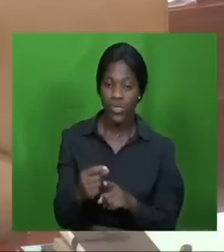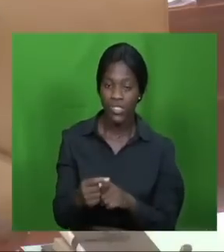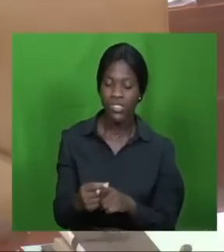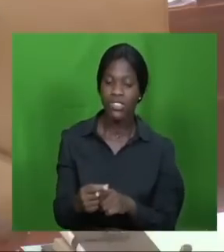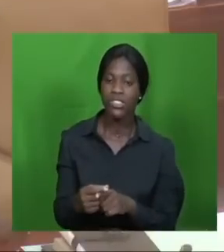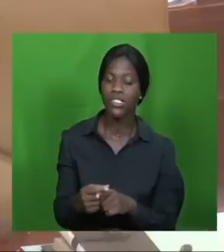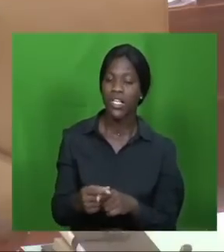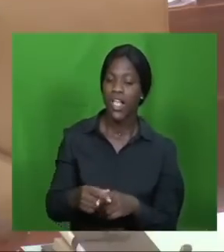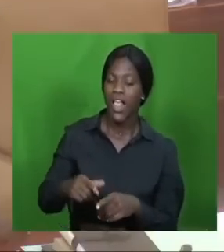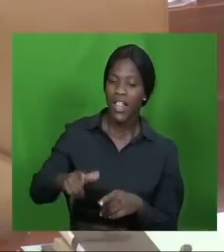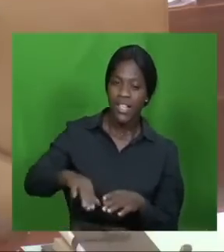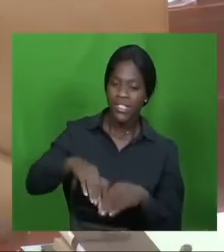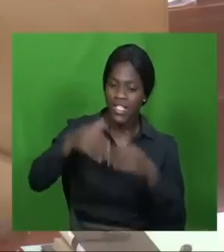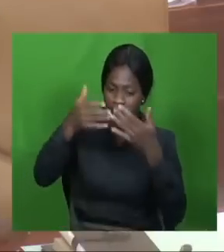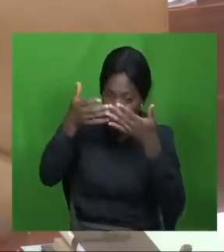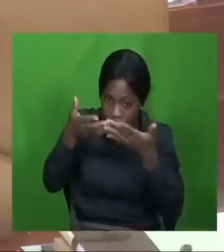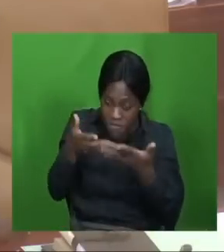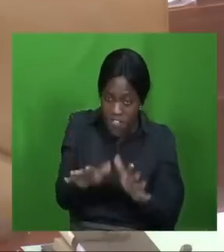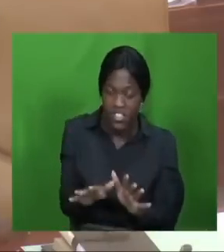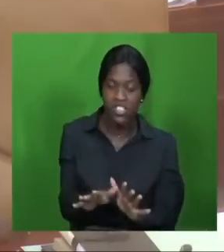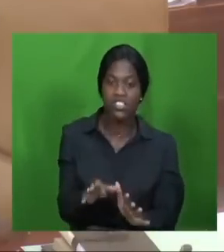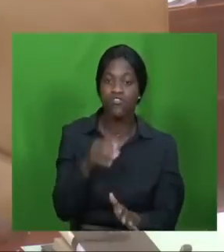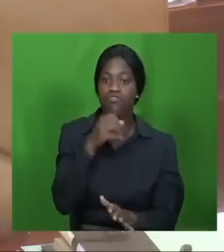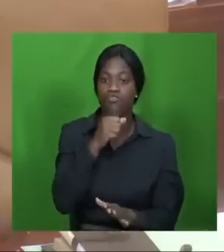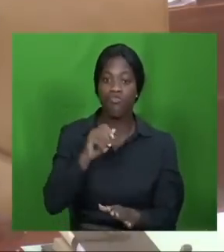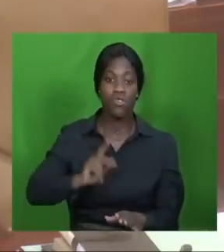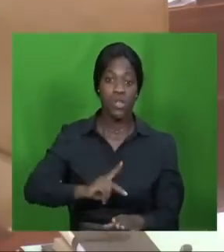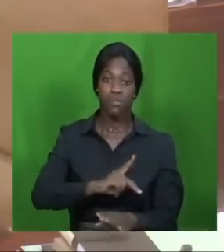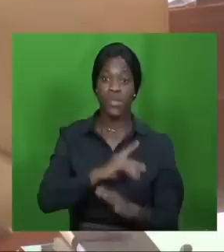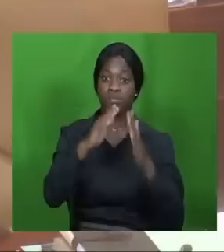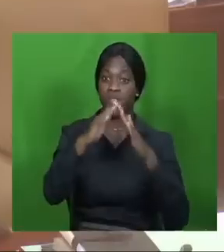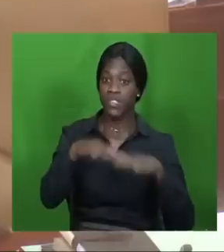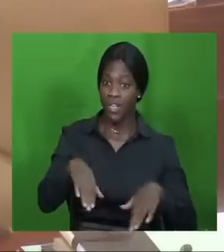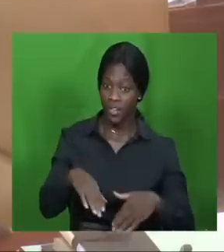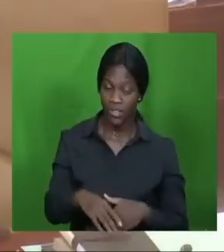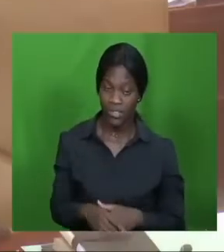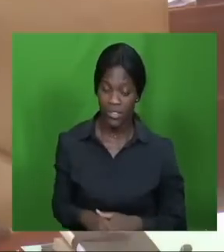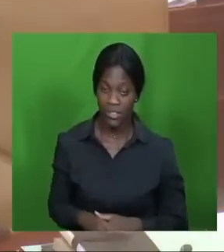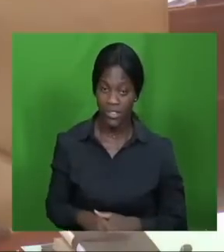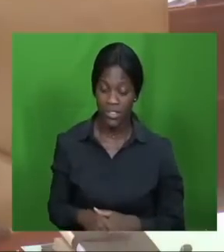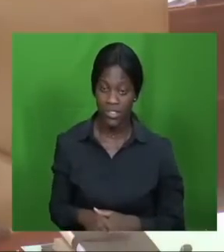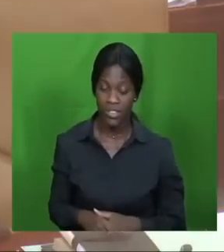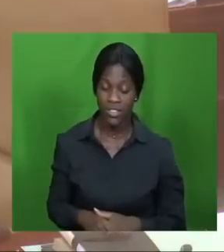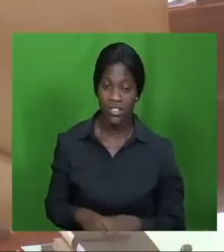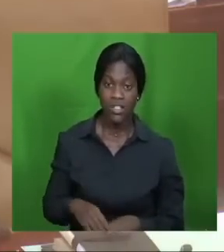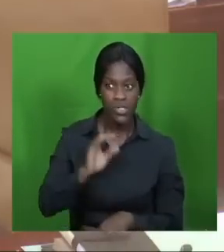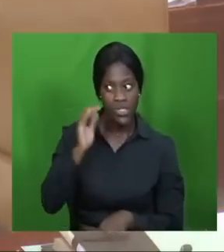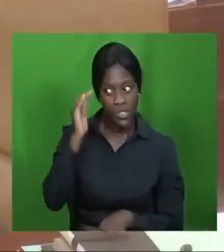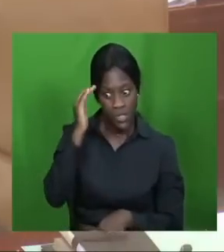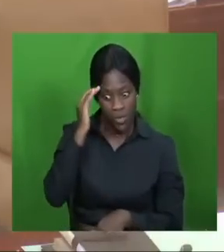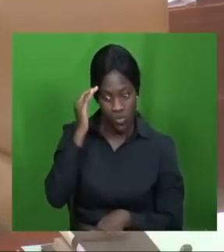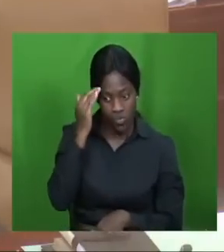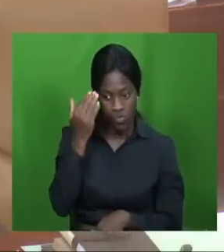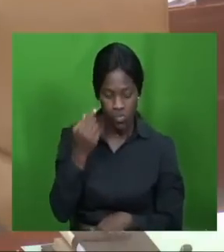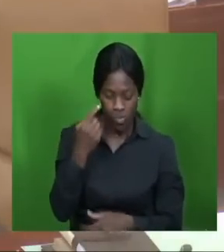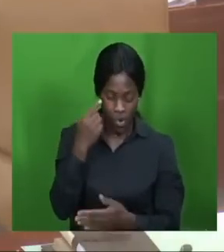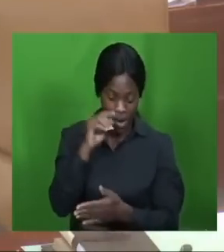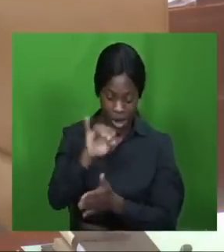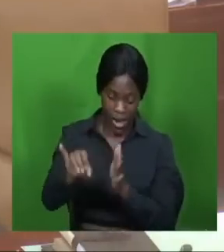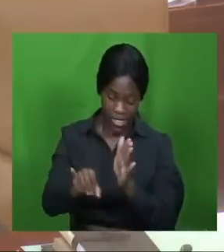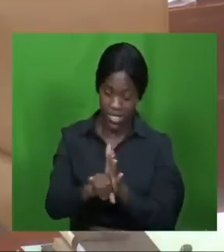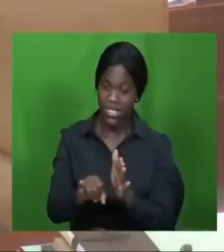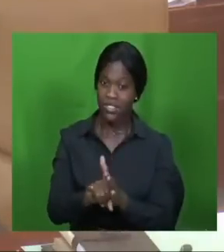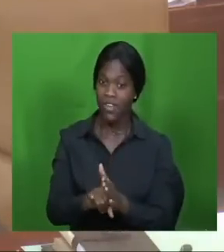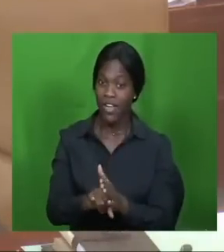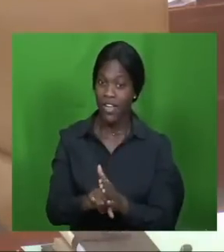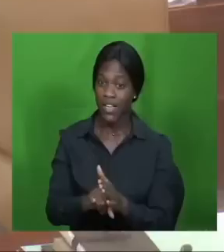of the reconstruction of the old Parliament House. That is how it should read, Mr. Speaker. The committee noted that the